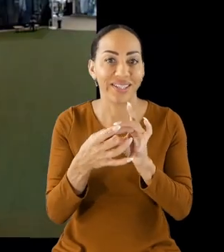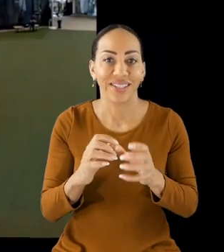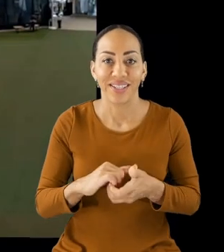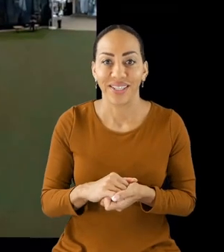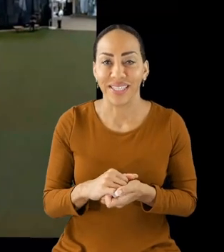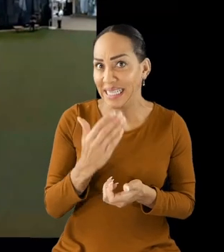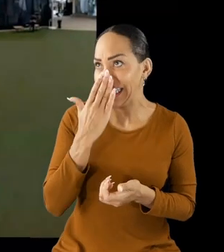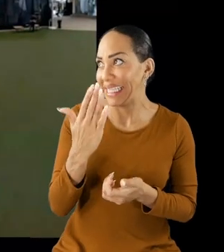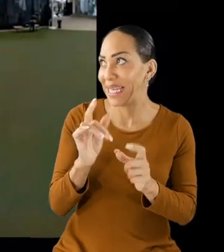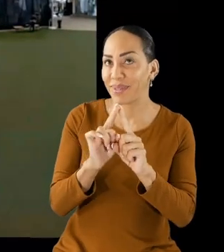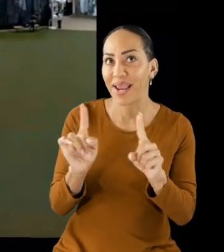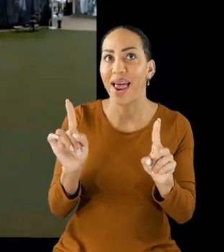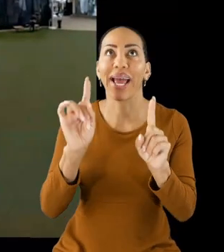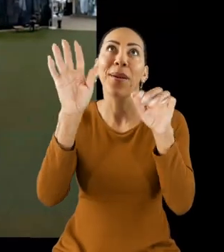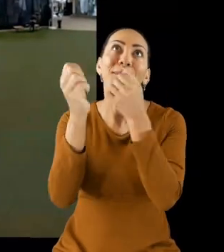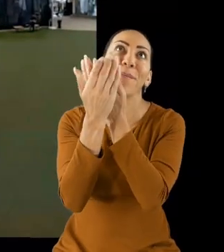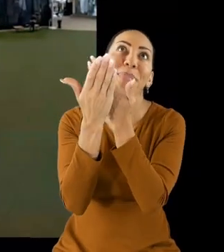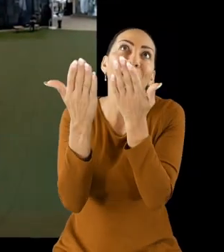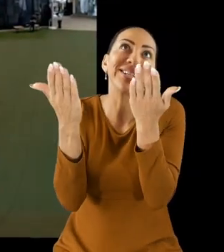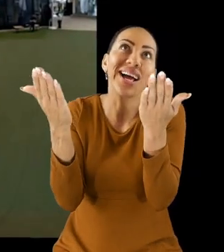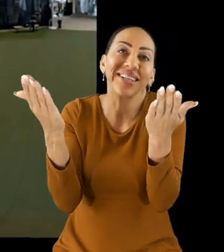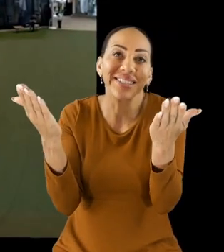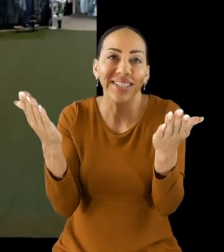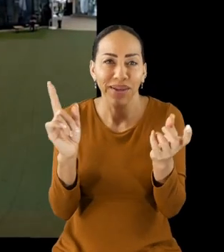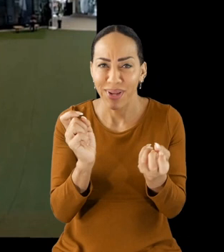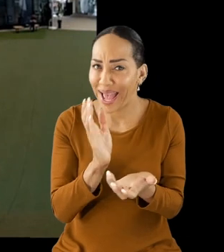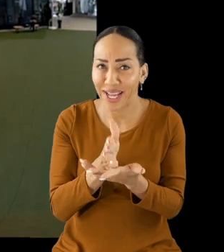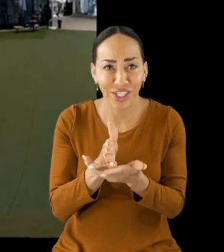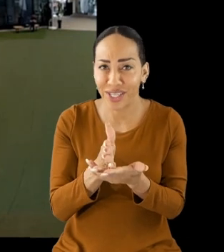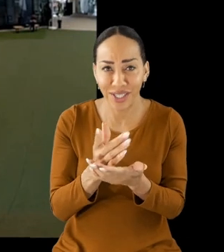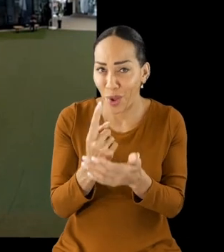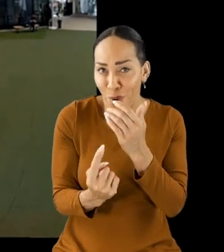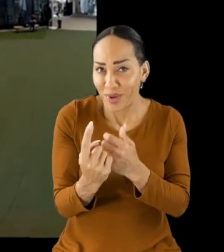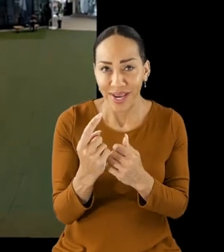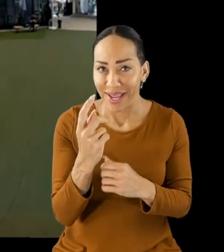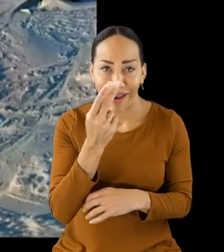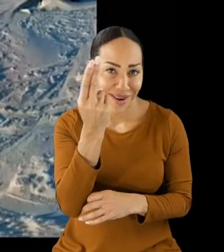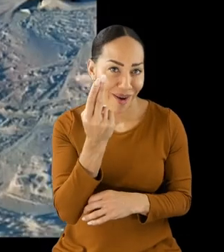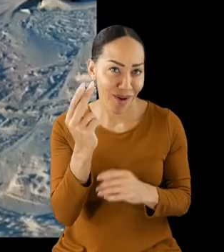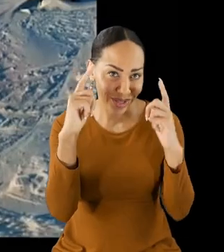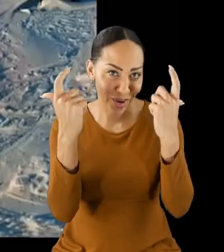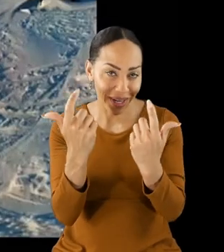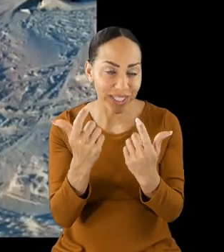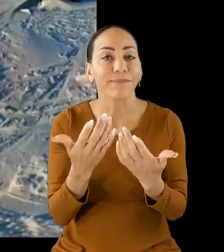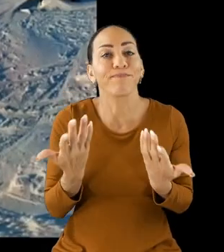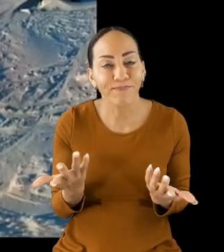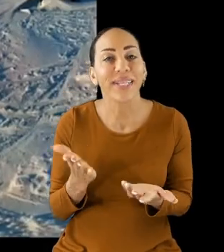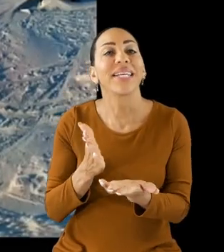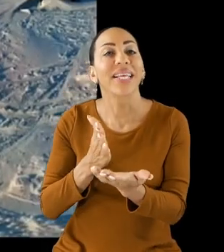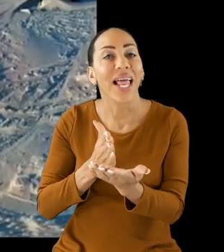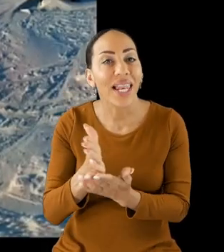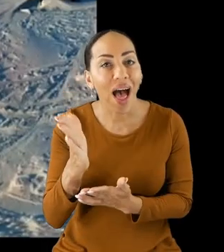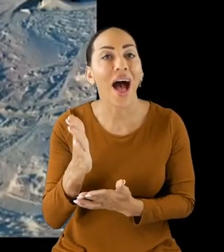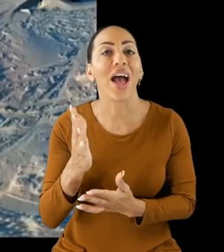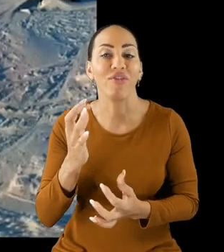It seems like paradise, but actually it's just an arts college. So it's a live performance